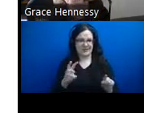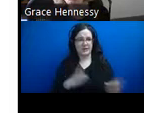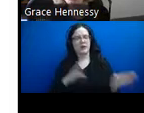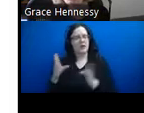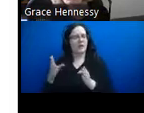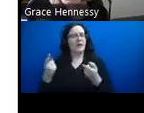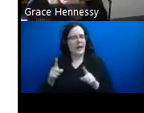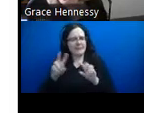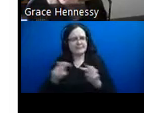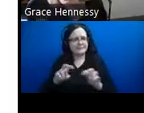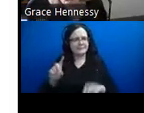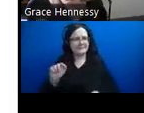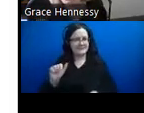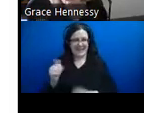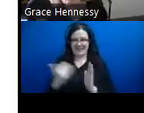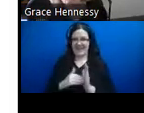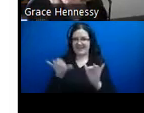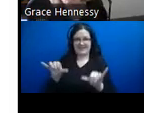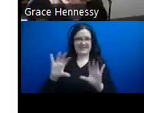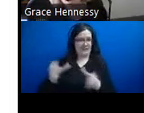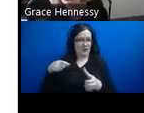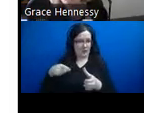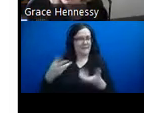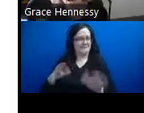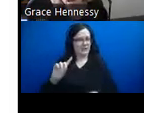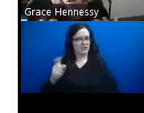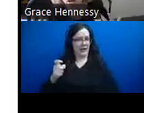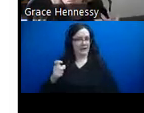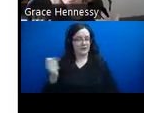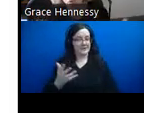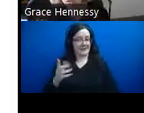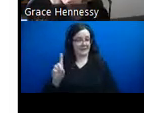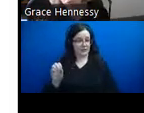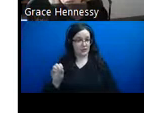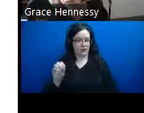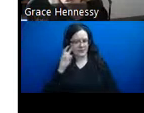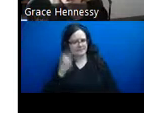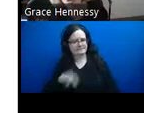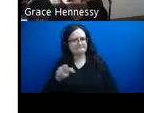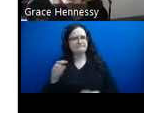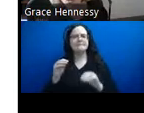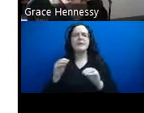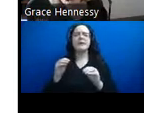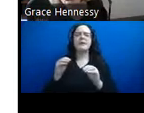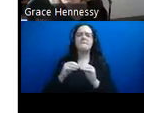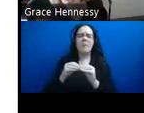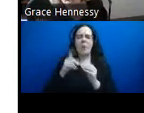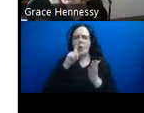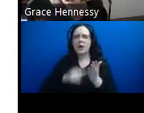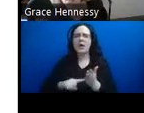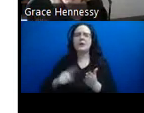again, the same group of individuals who were diagnosed with gambling disorder to look at more issues related to